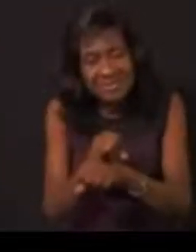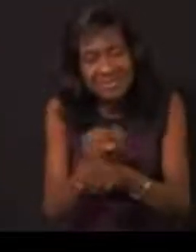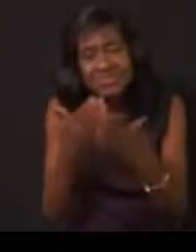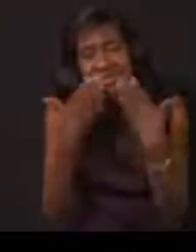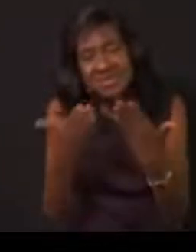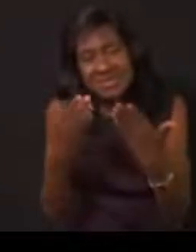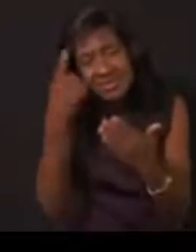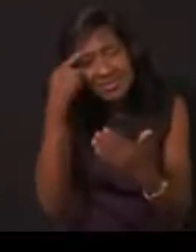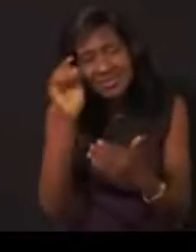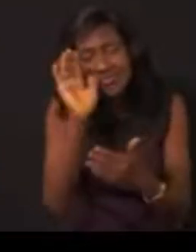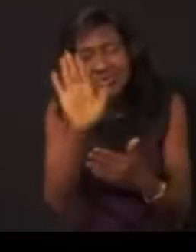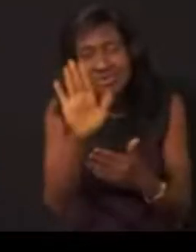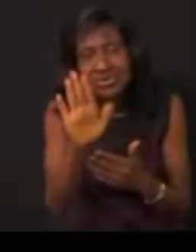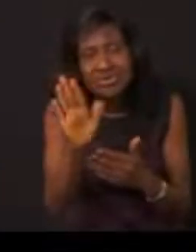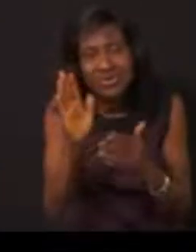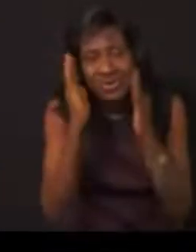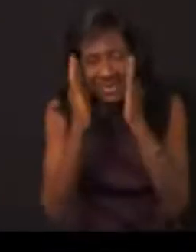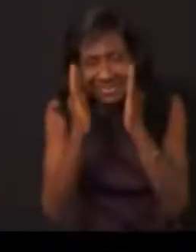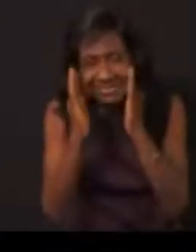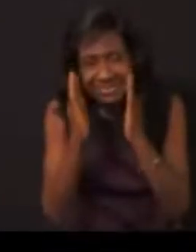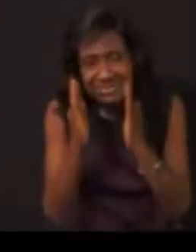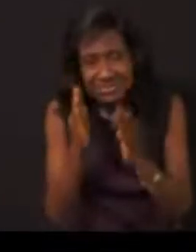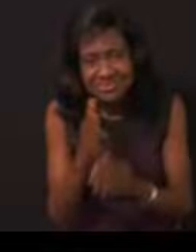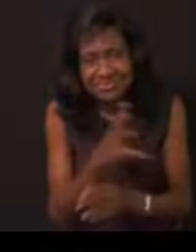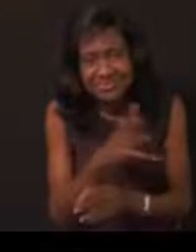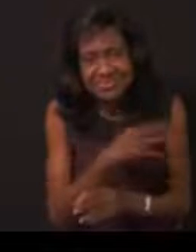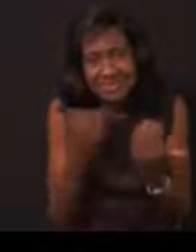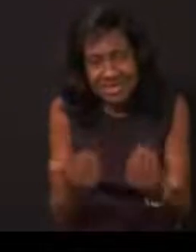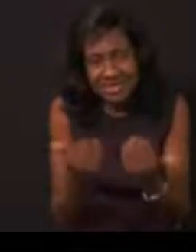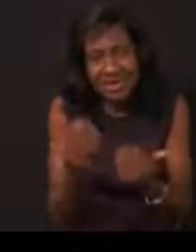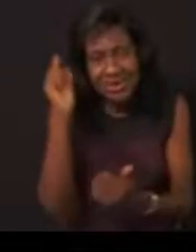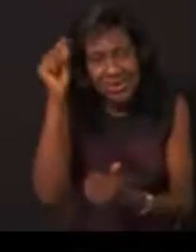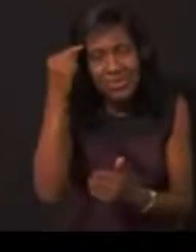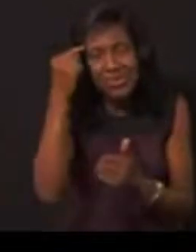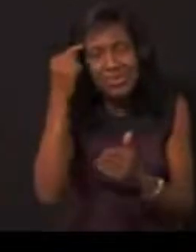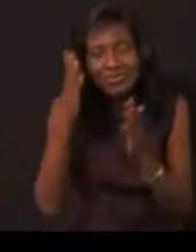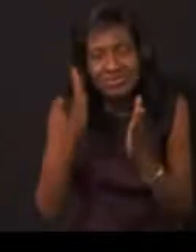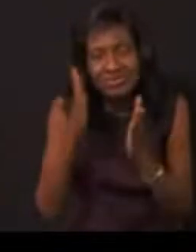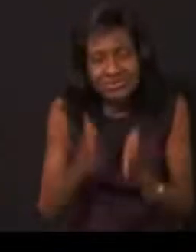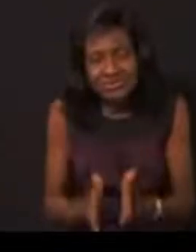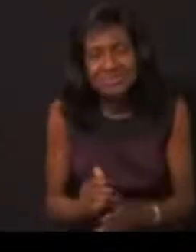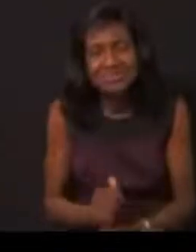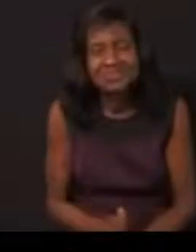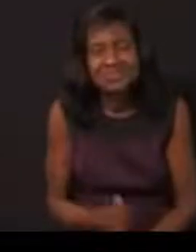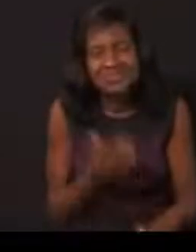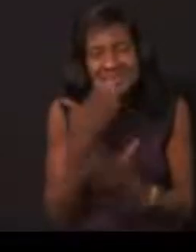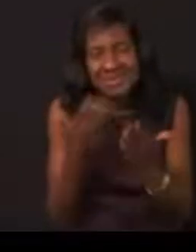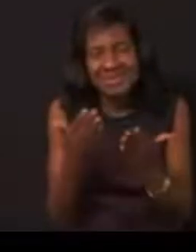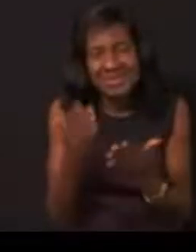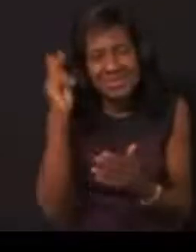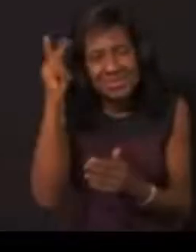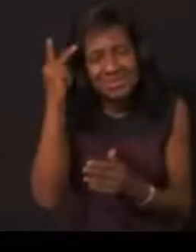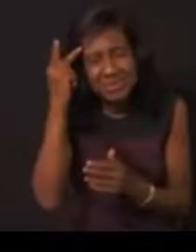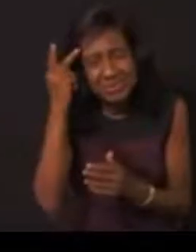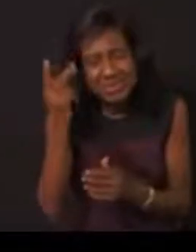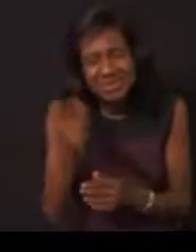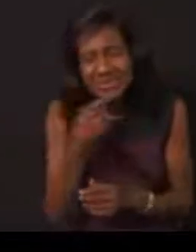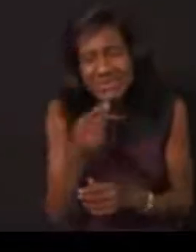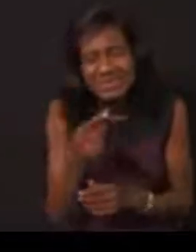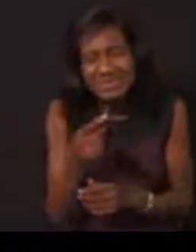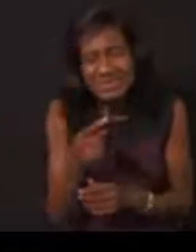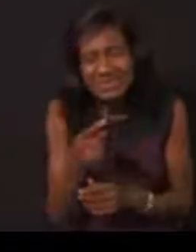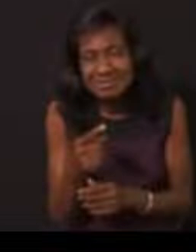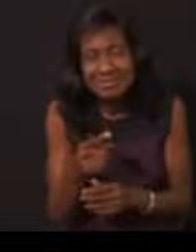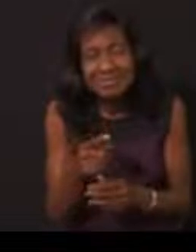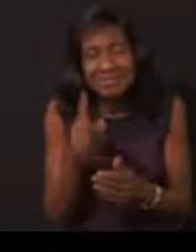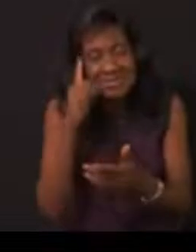you for your attention. And over to you, Your Excellency. All right, thank you. Thank you very much, Premier. First, let me just say I